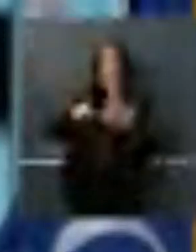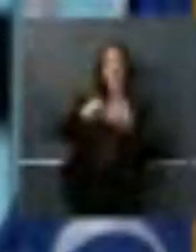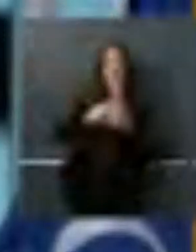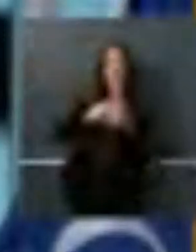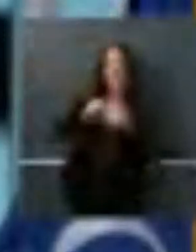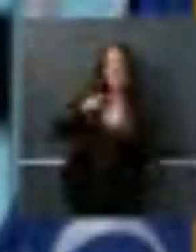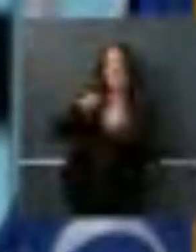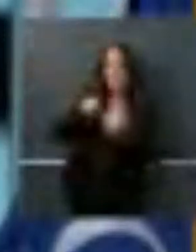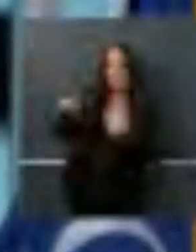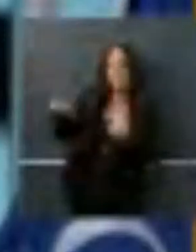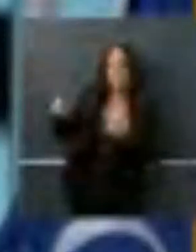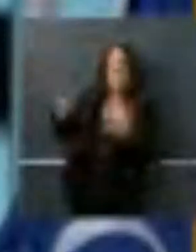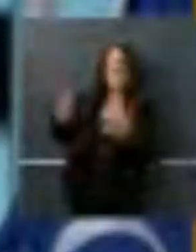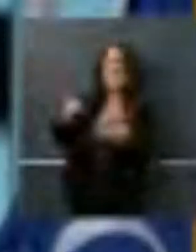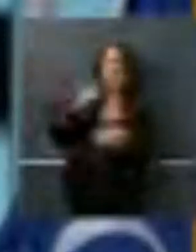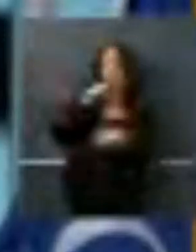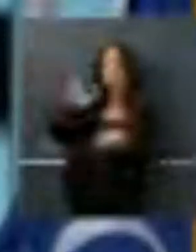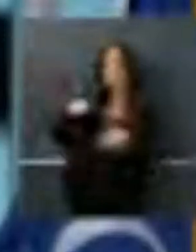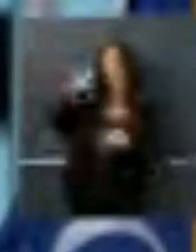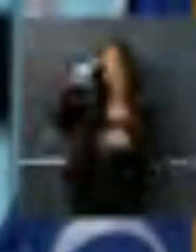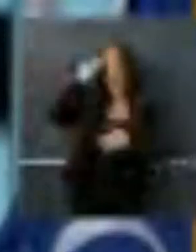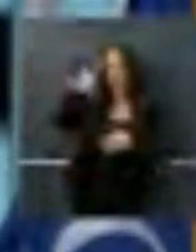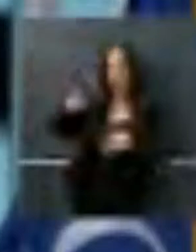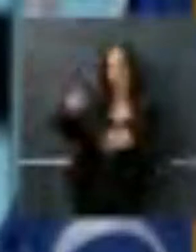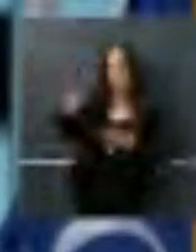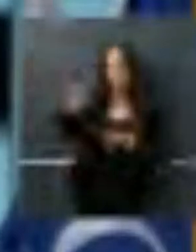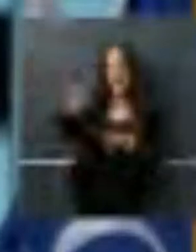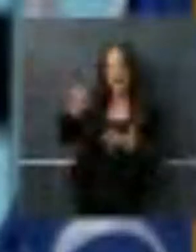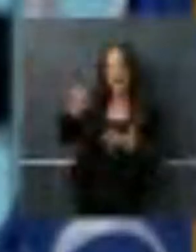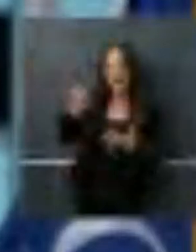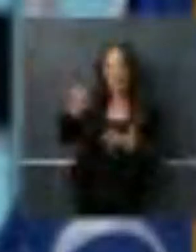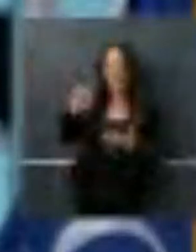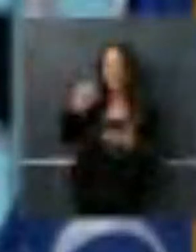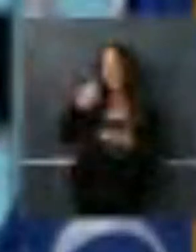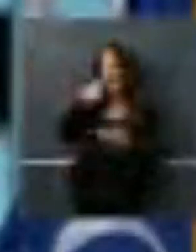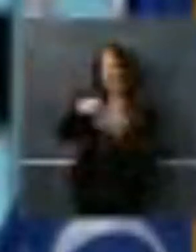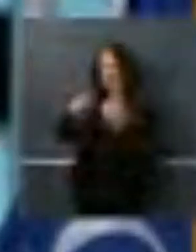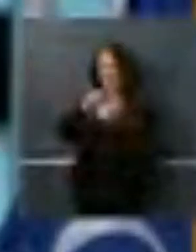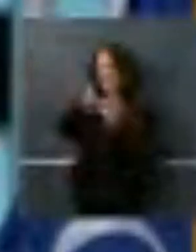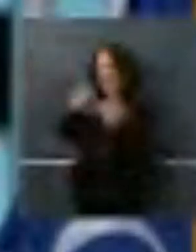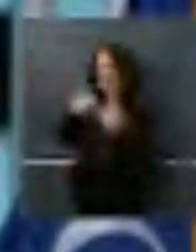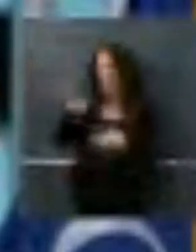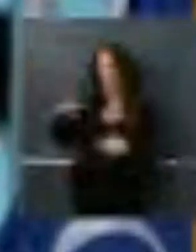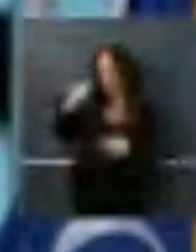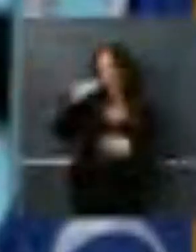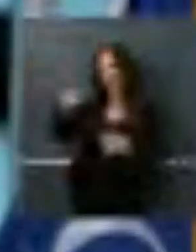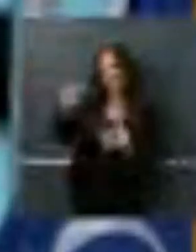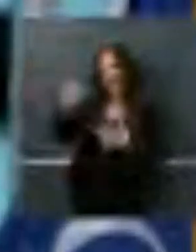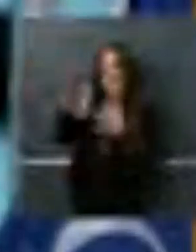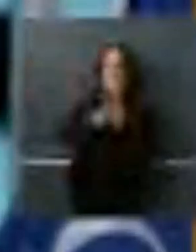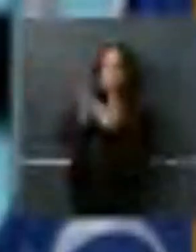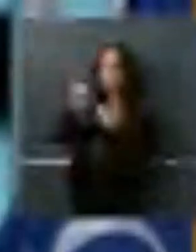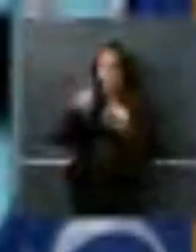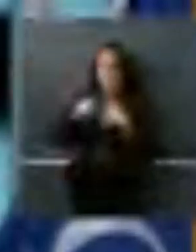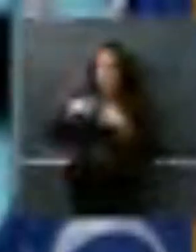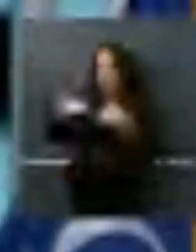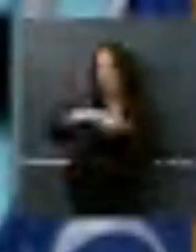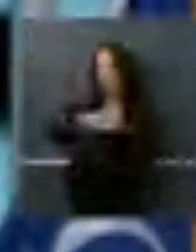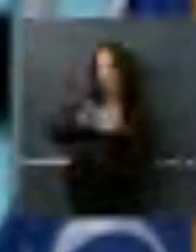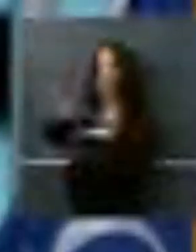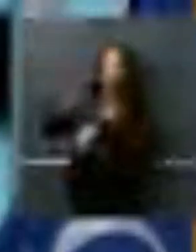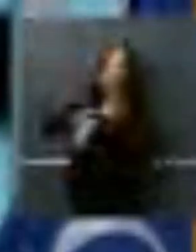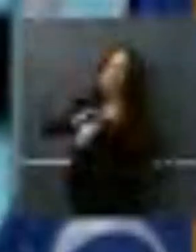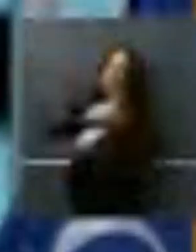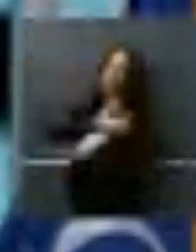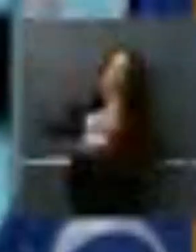to get to that beach, but just be careful. If you do, make sure it's open. And if it's not open, abide by